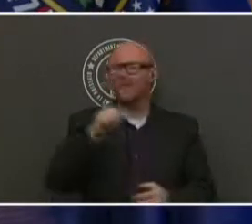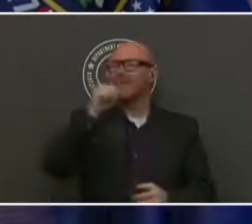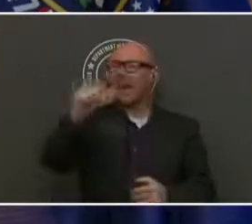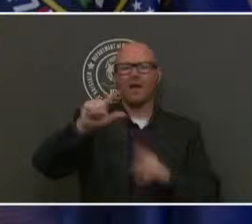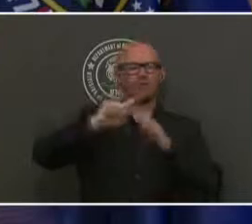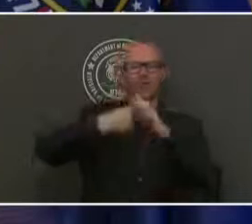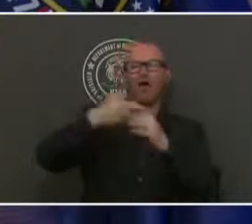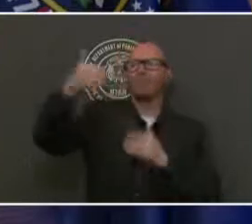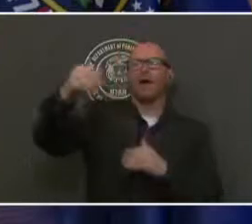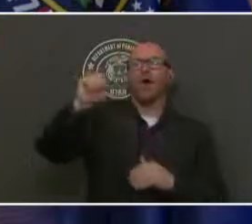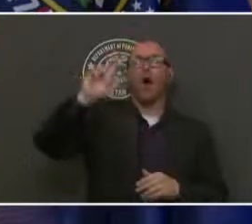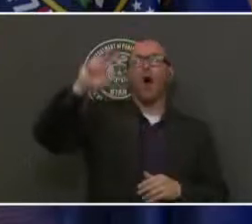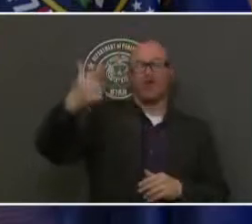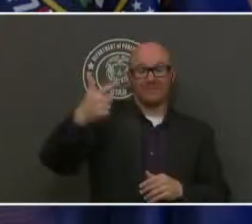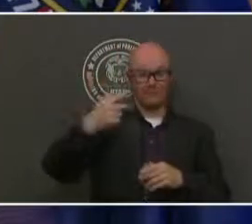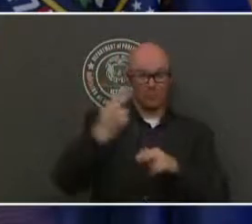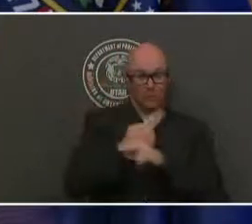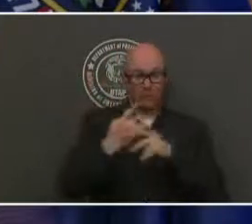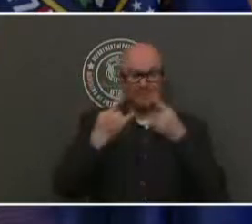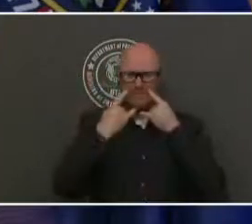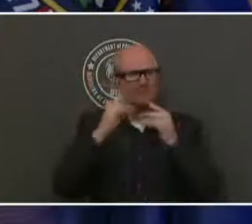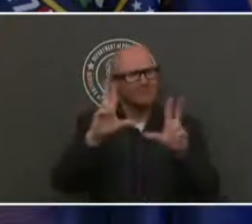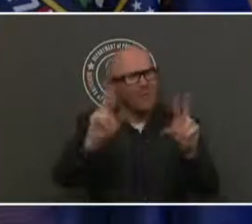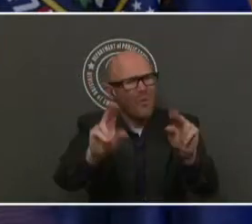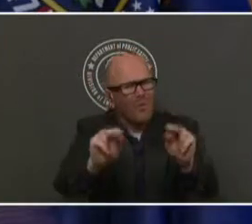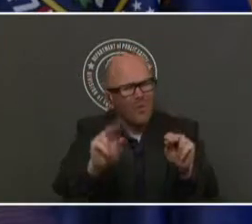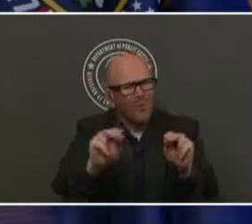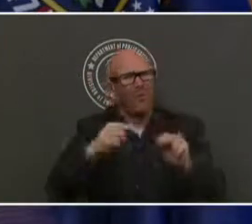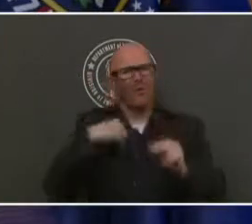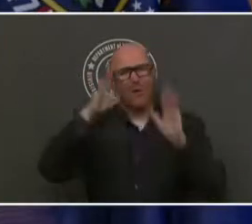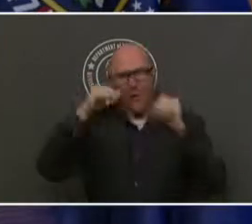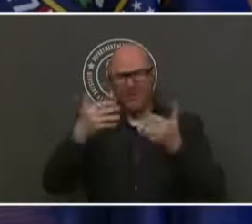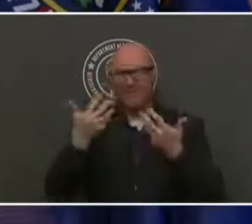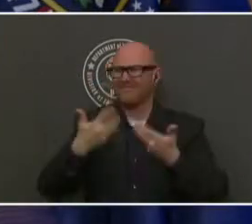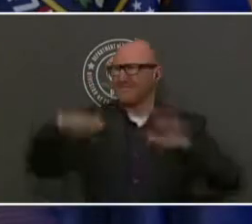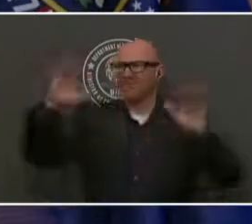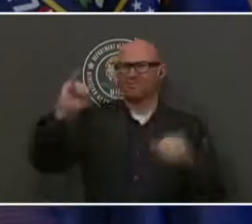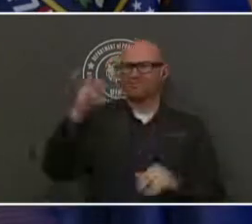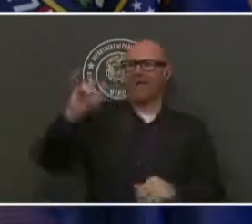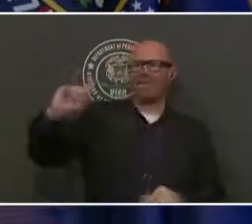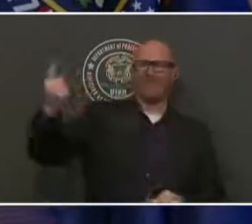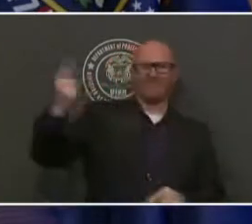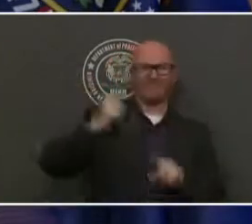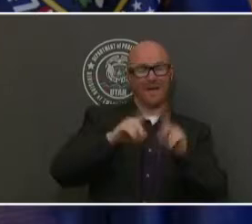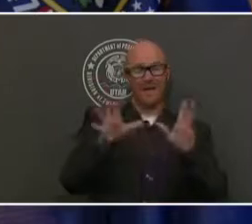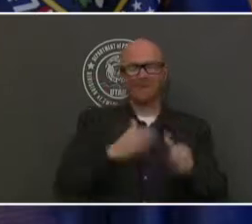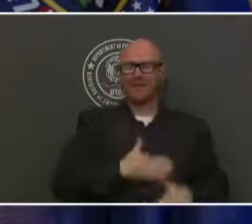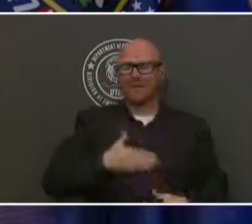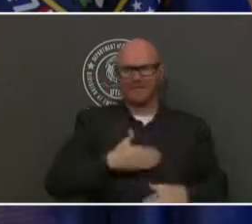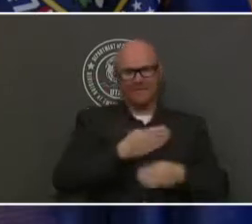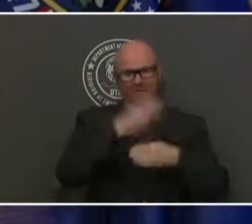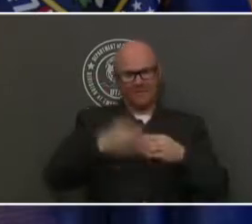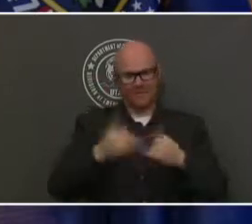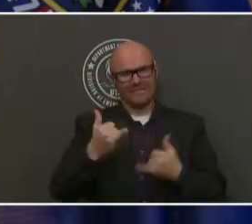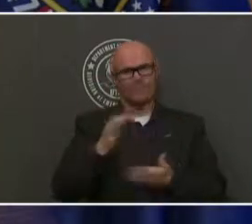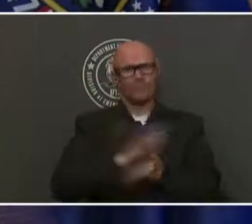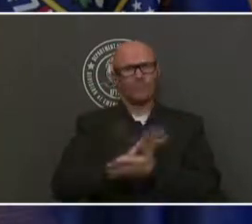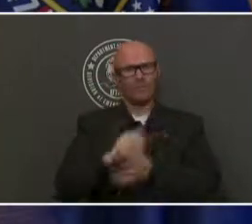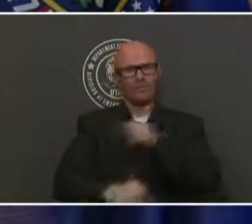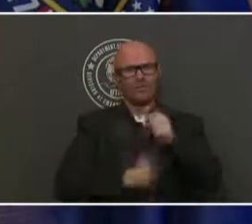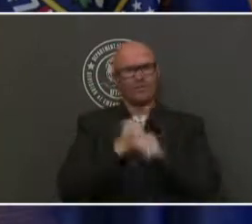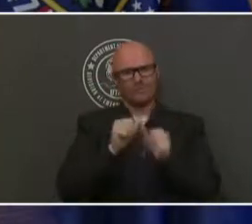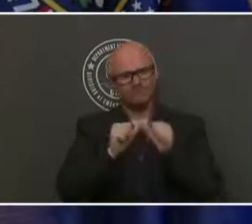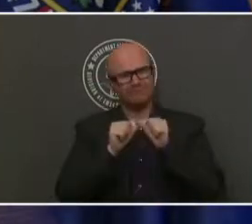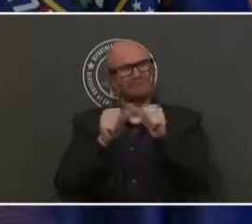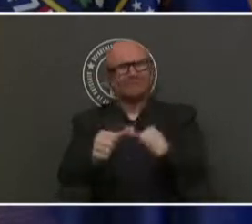fall. We're going to be done with this. We're excited to be done with this, and we're getting there. We're very close. But